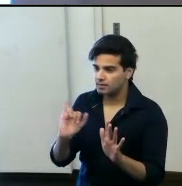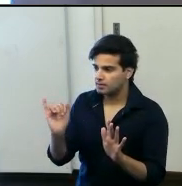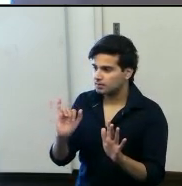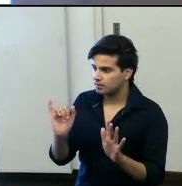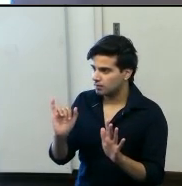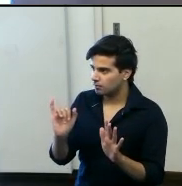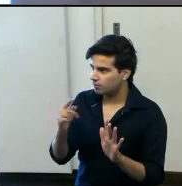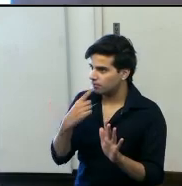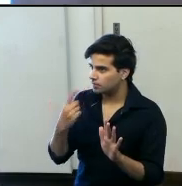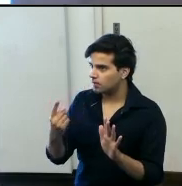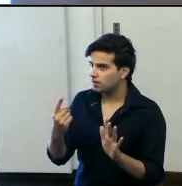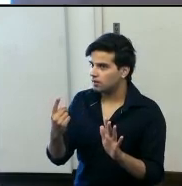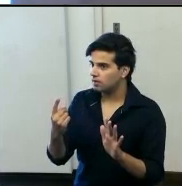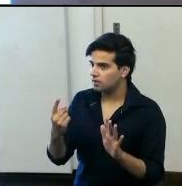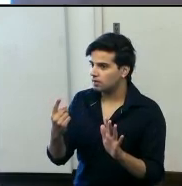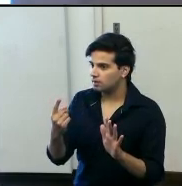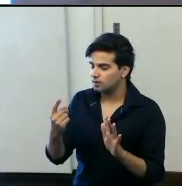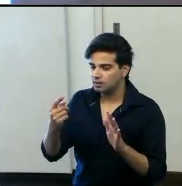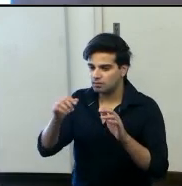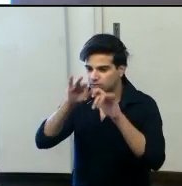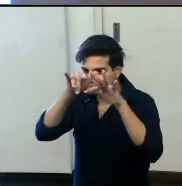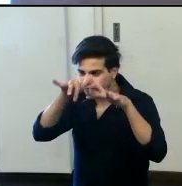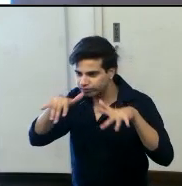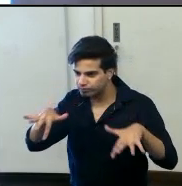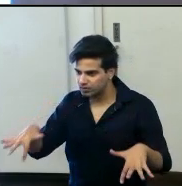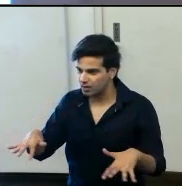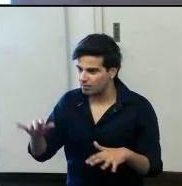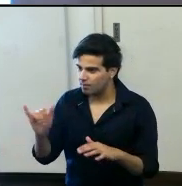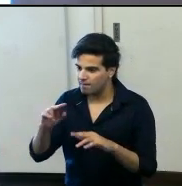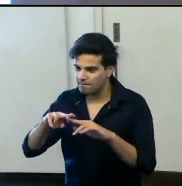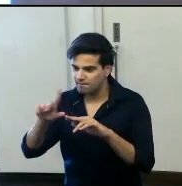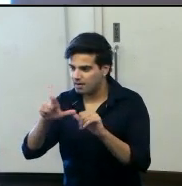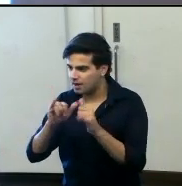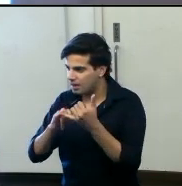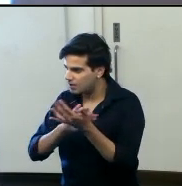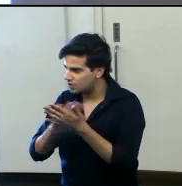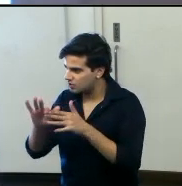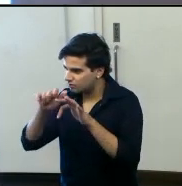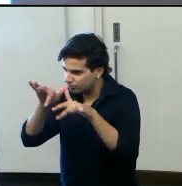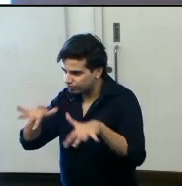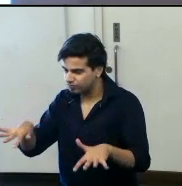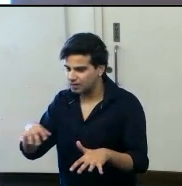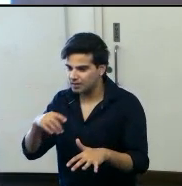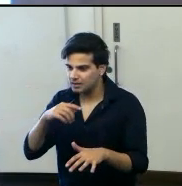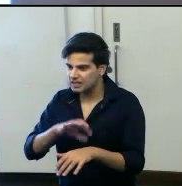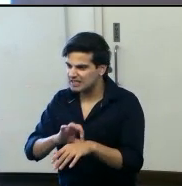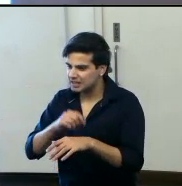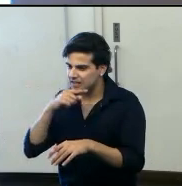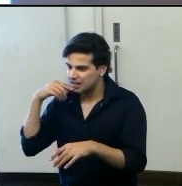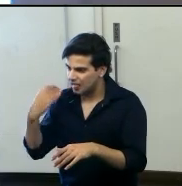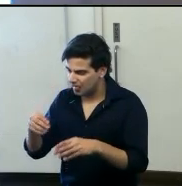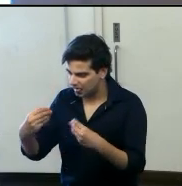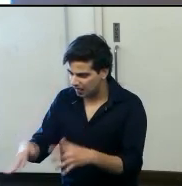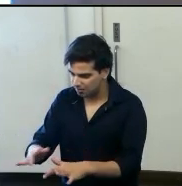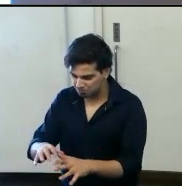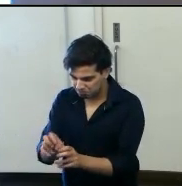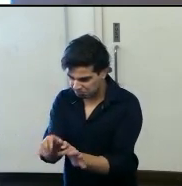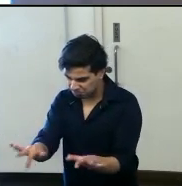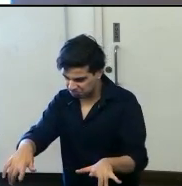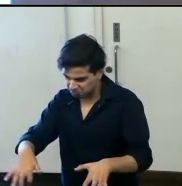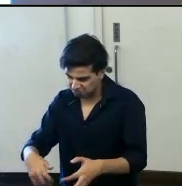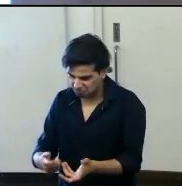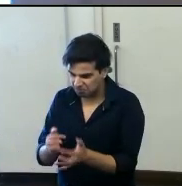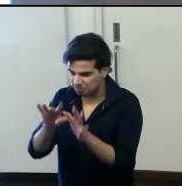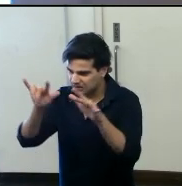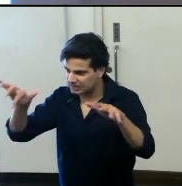of a heap of flesh that has just been fallen there. And it's all scattered.